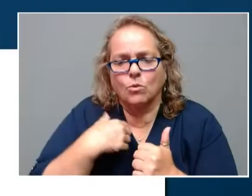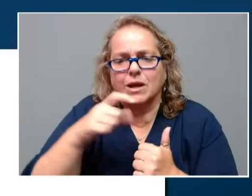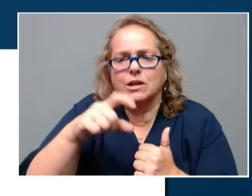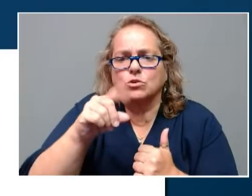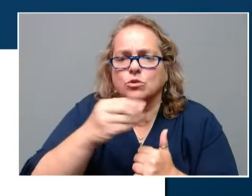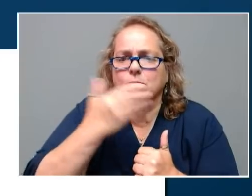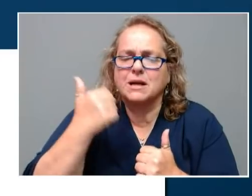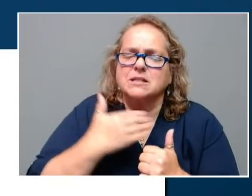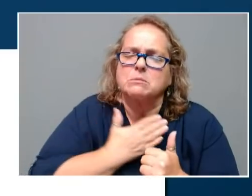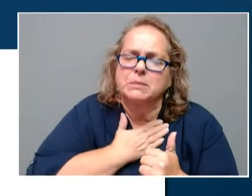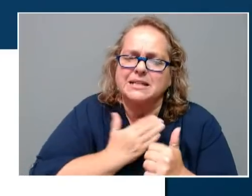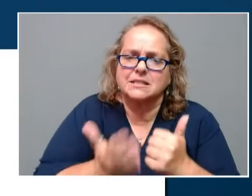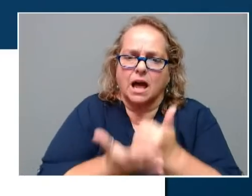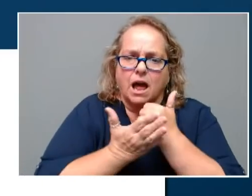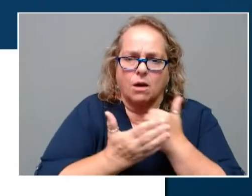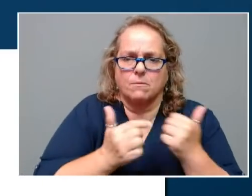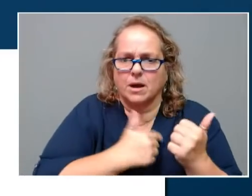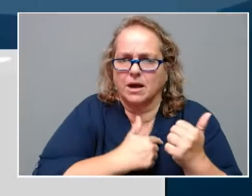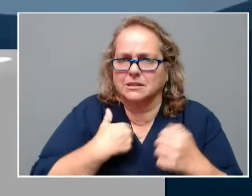us save lives.